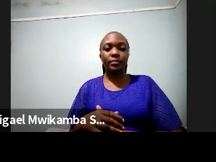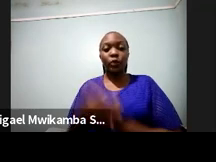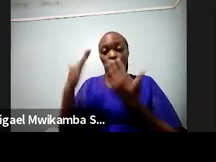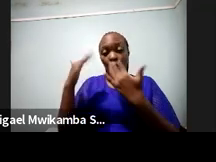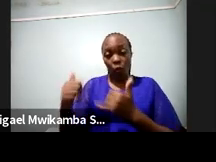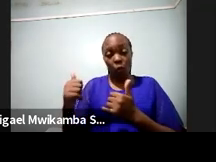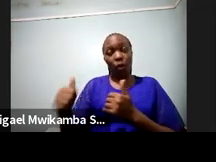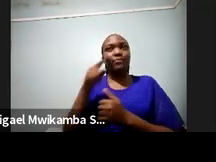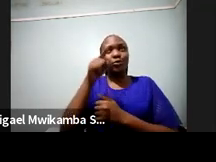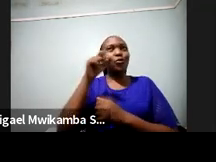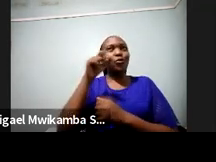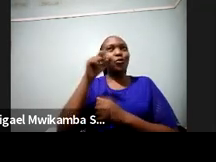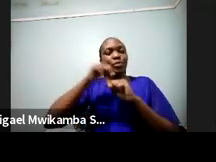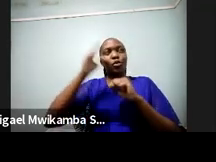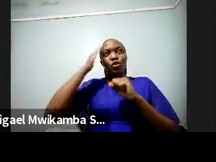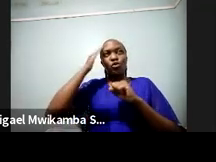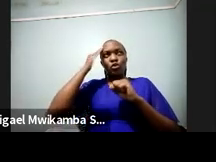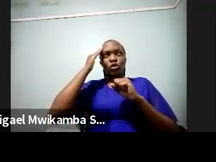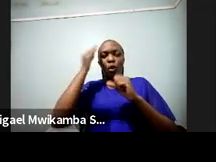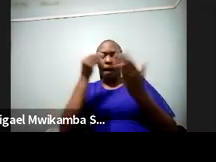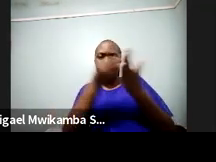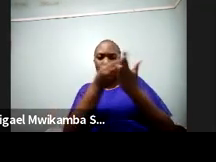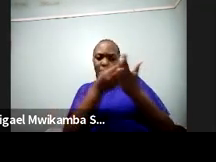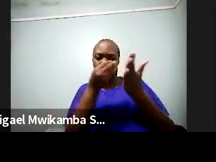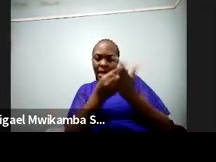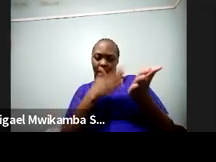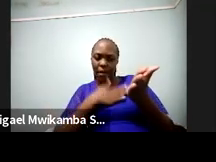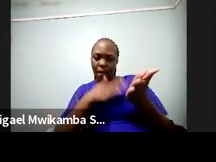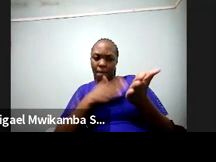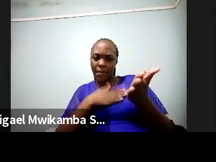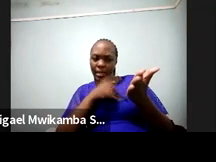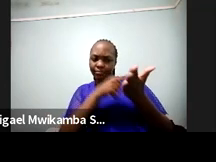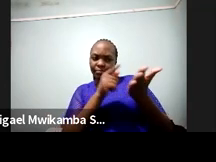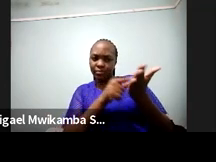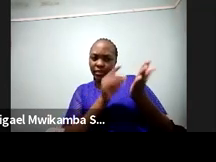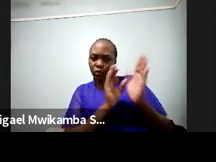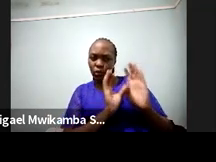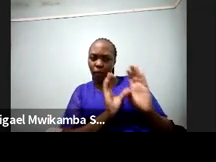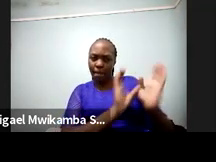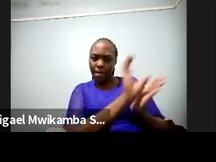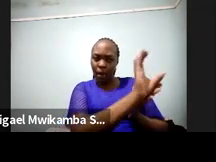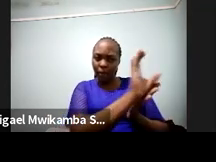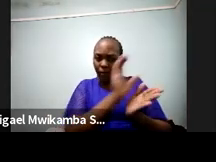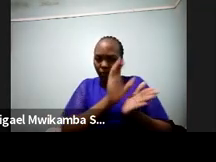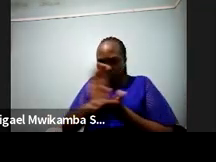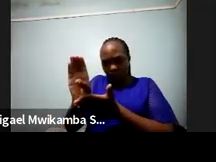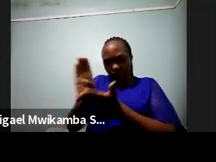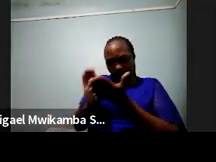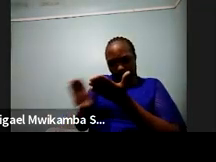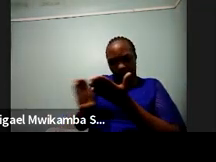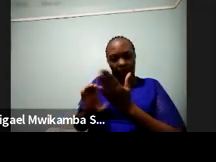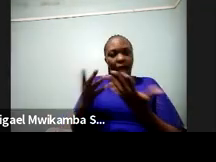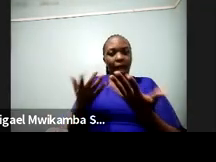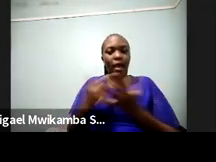required most. So the lesser you earn, the better budgeting skills you need to make it in life.